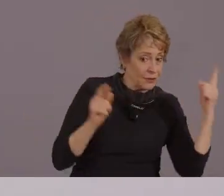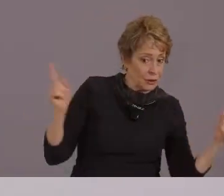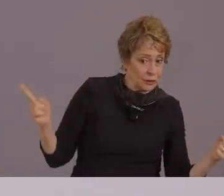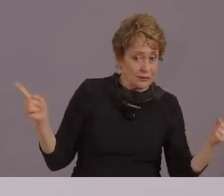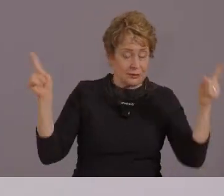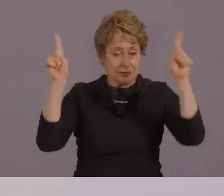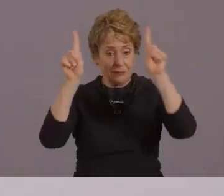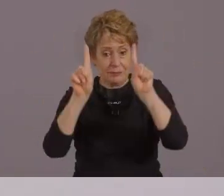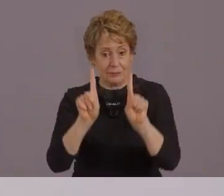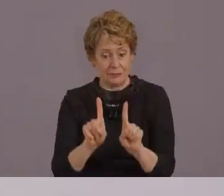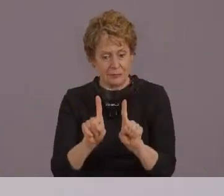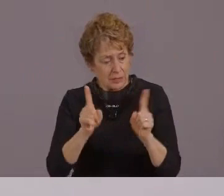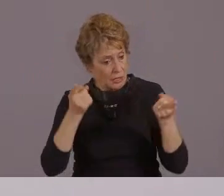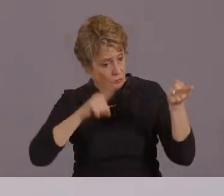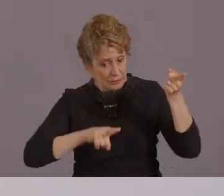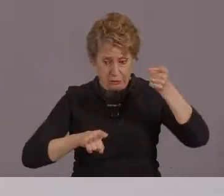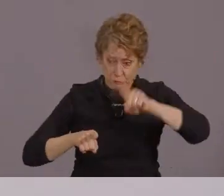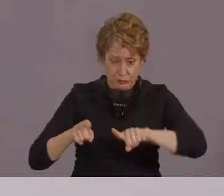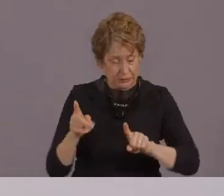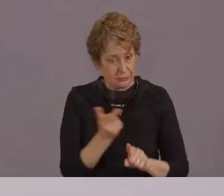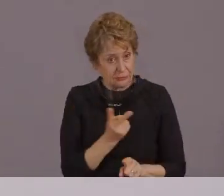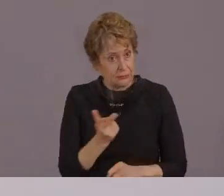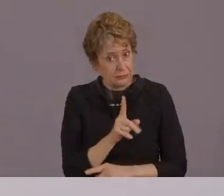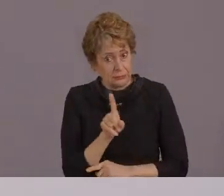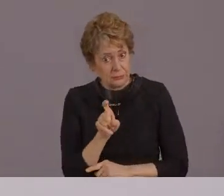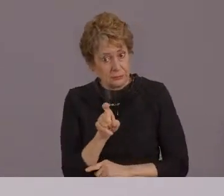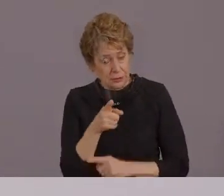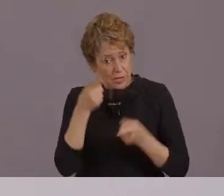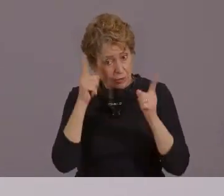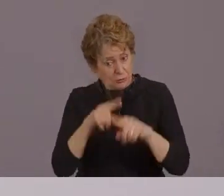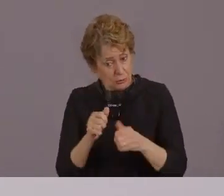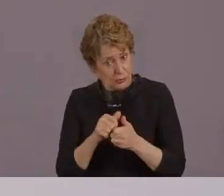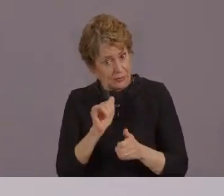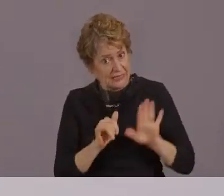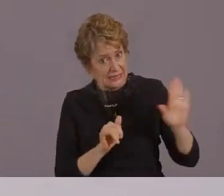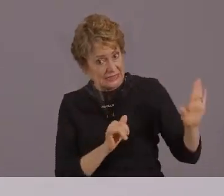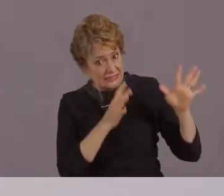this decision, and is that the right decision?